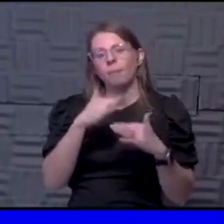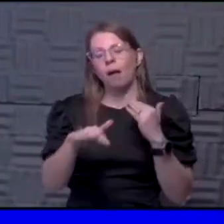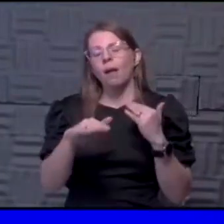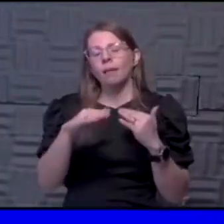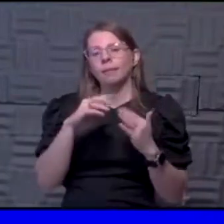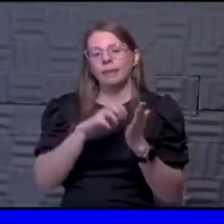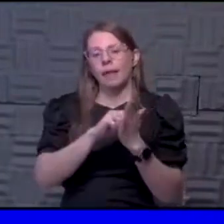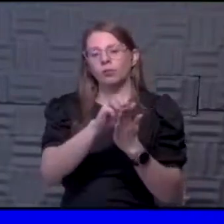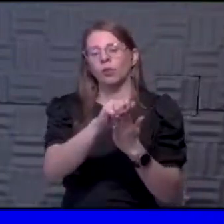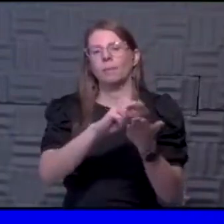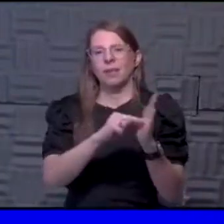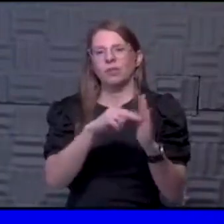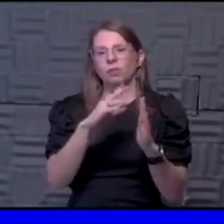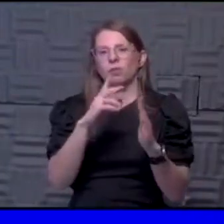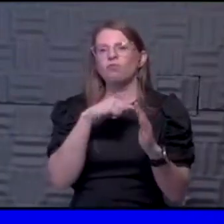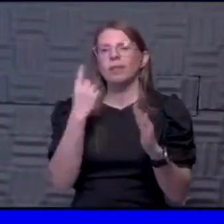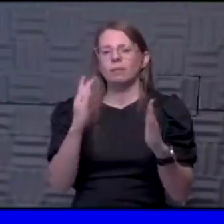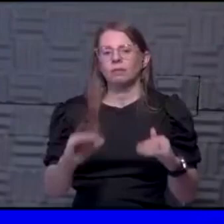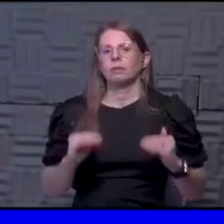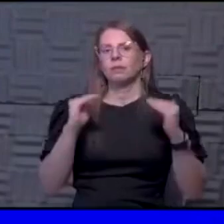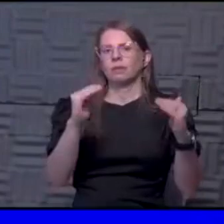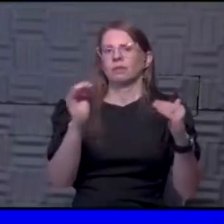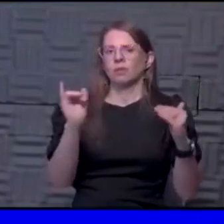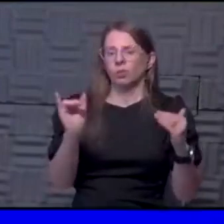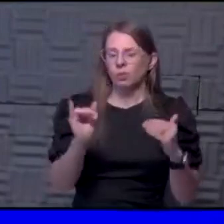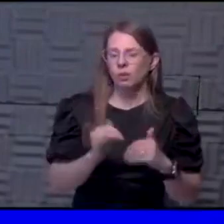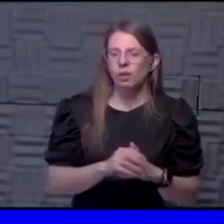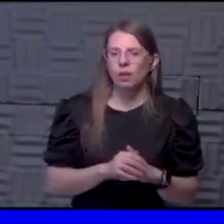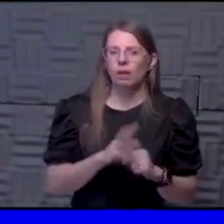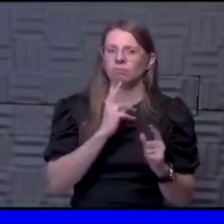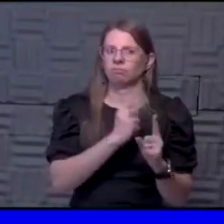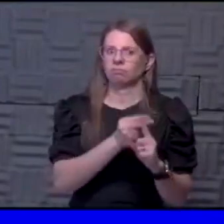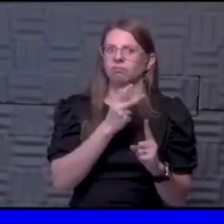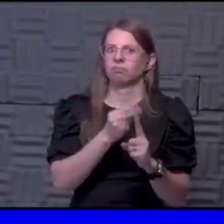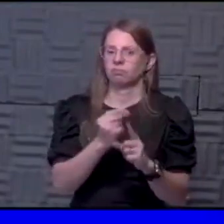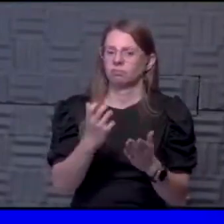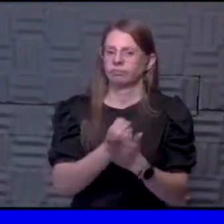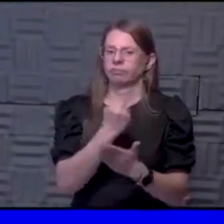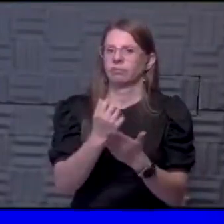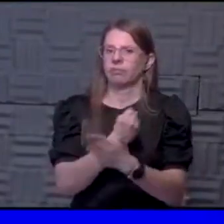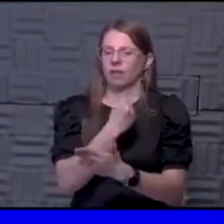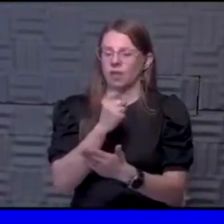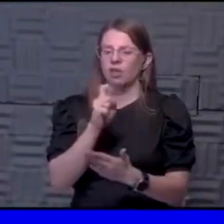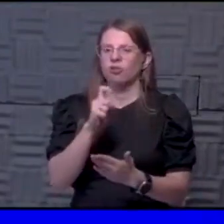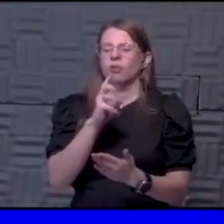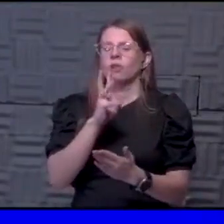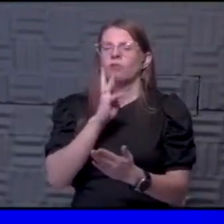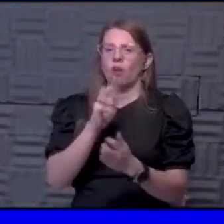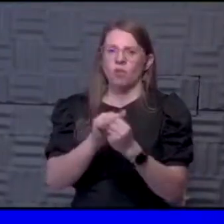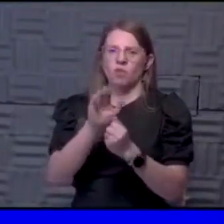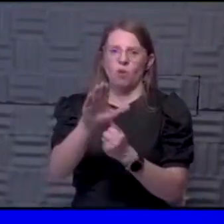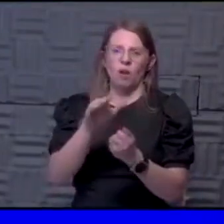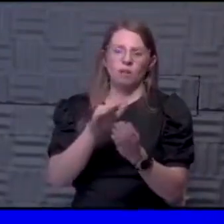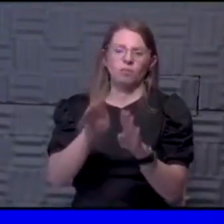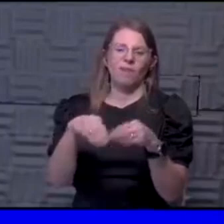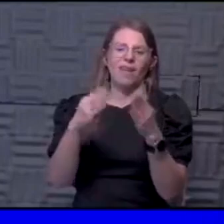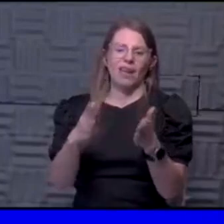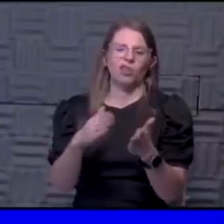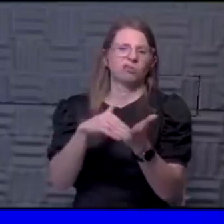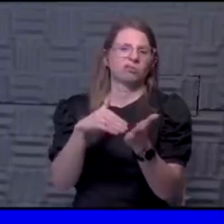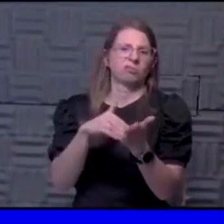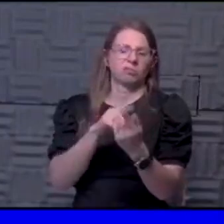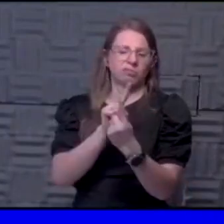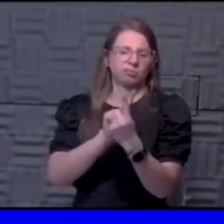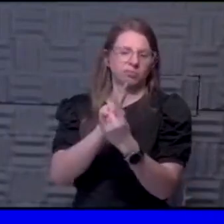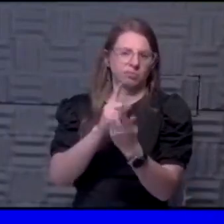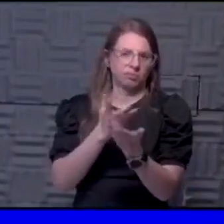leukemias that put you at a higher risk that you need to get vaccinated for as well, which you should talk with your provider about. But even in those cases, we